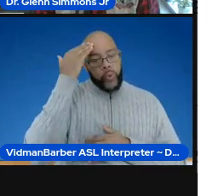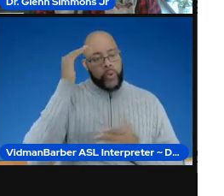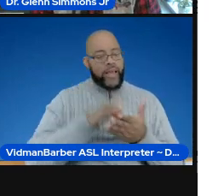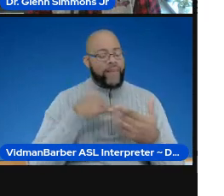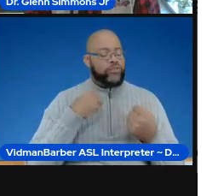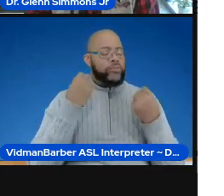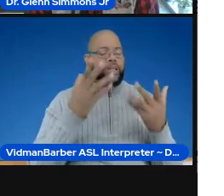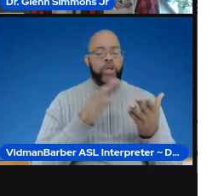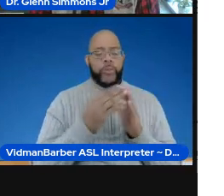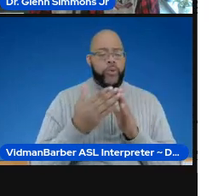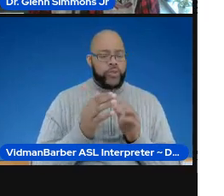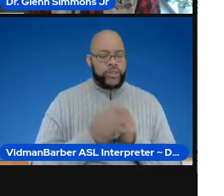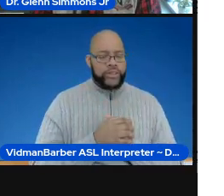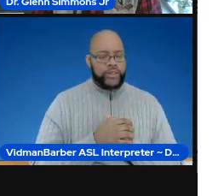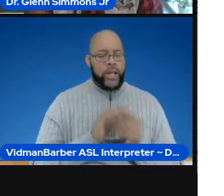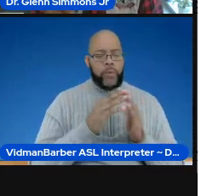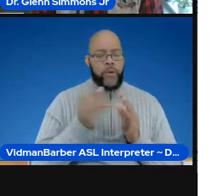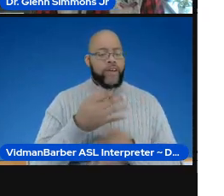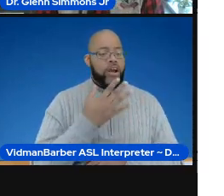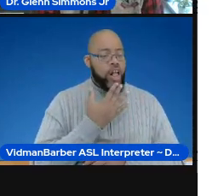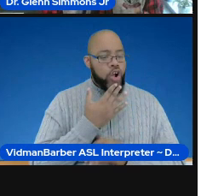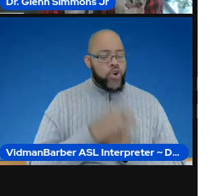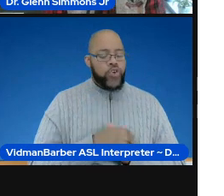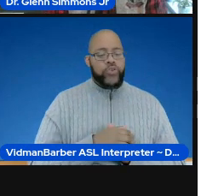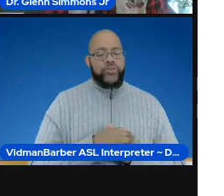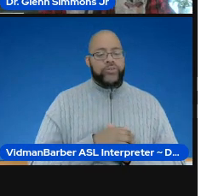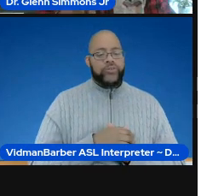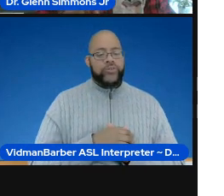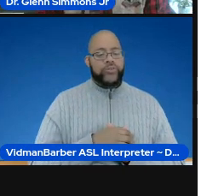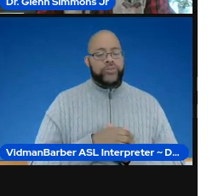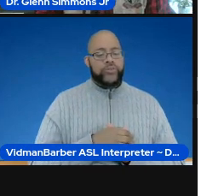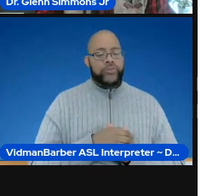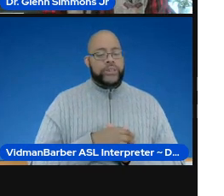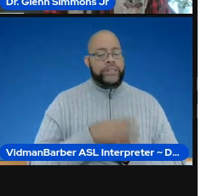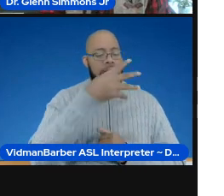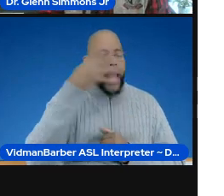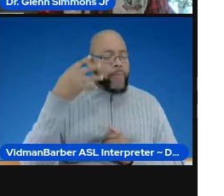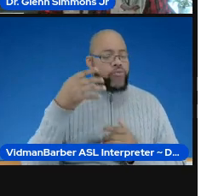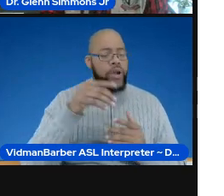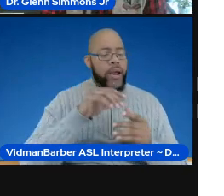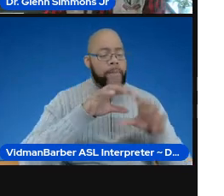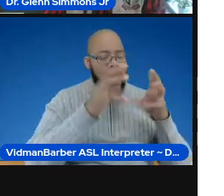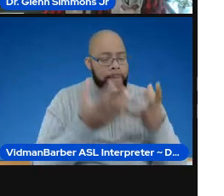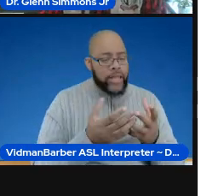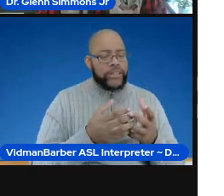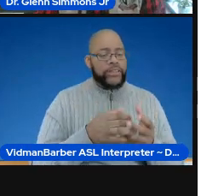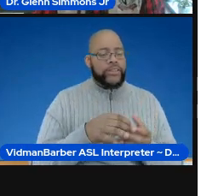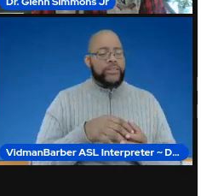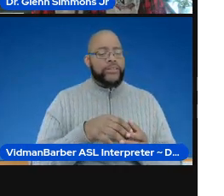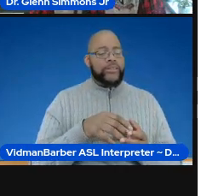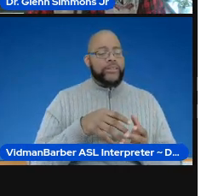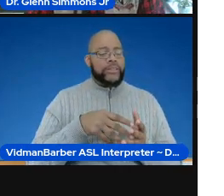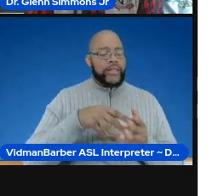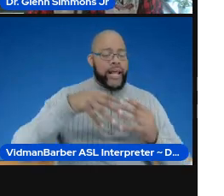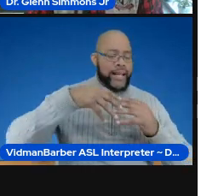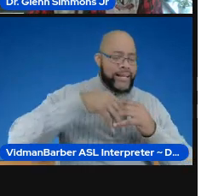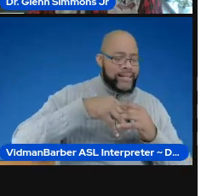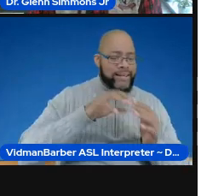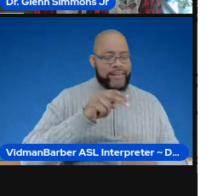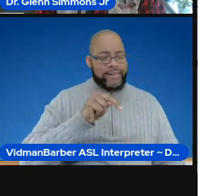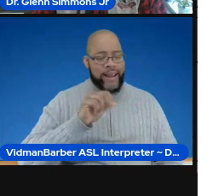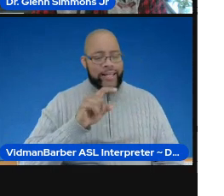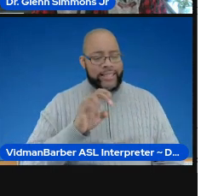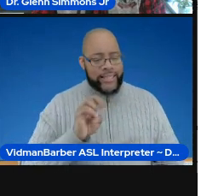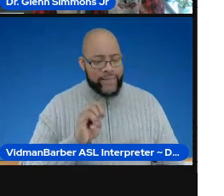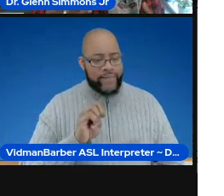so many communities of color, whether immigrant populations, native communities,